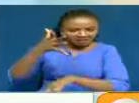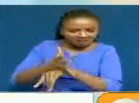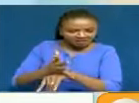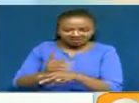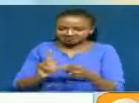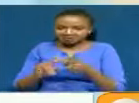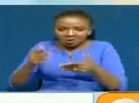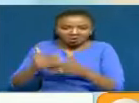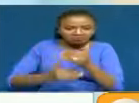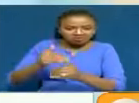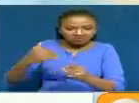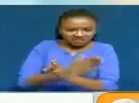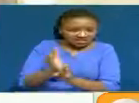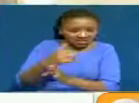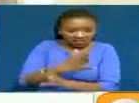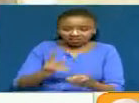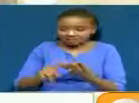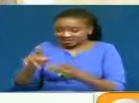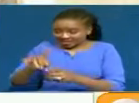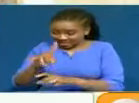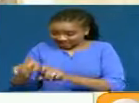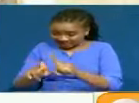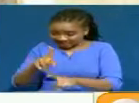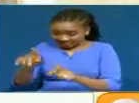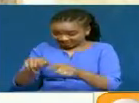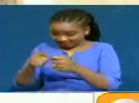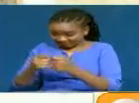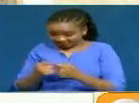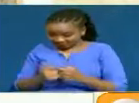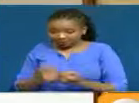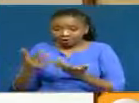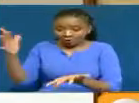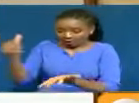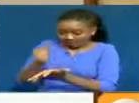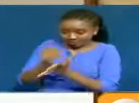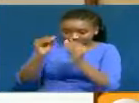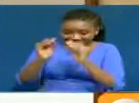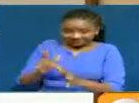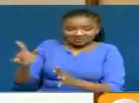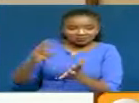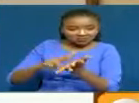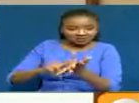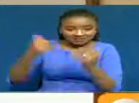found to have involved in examination irregularities, employed unregistered teachers, or